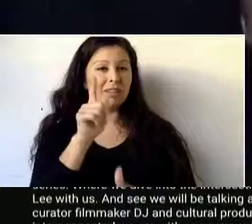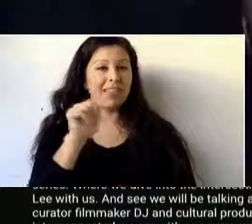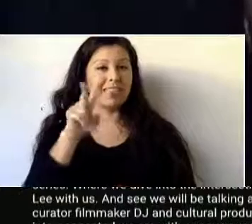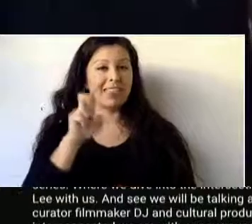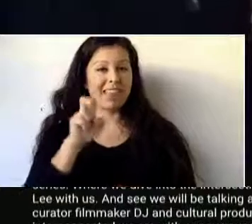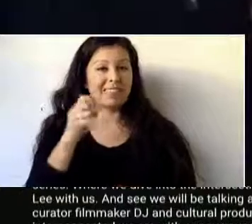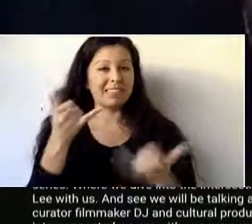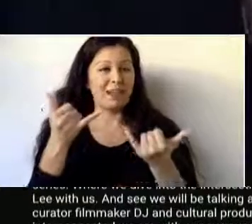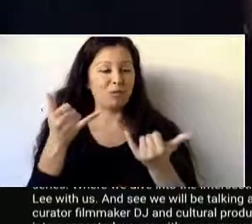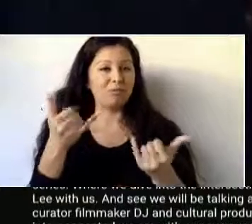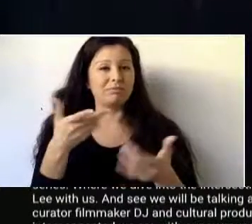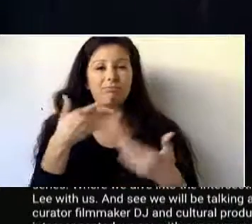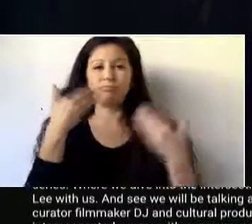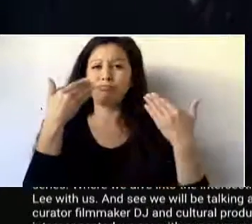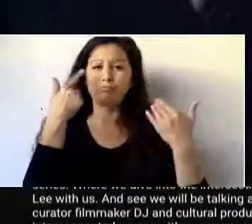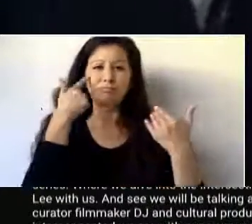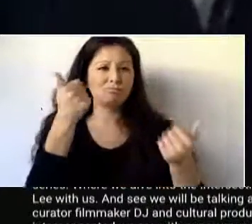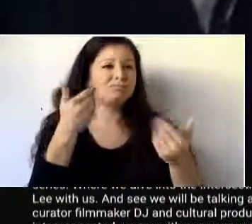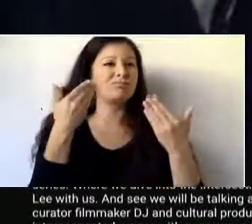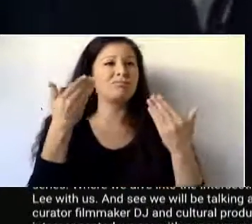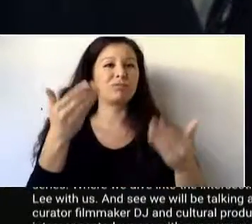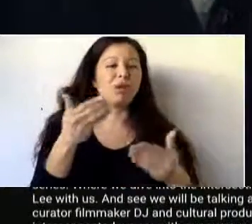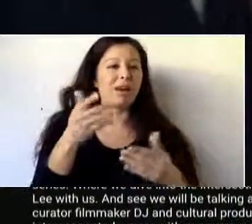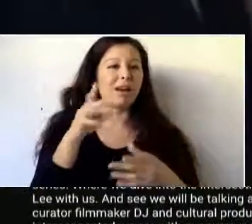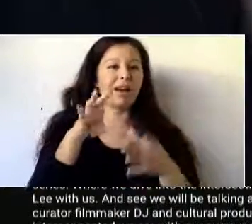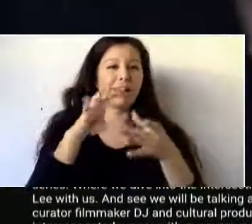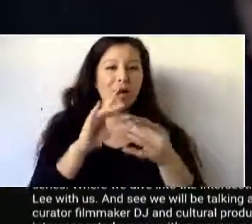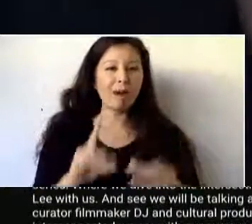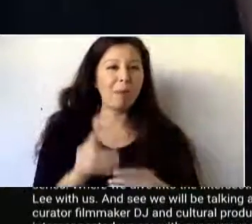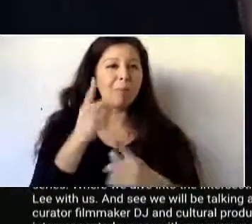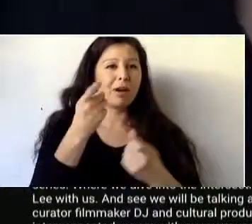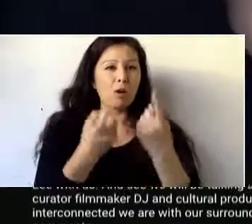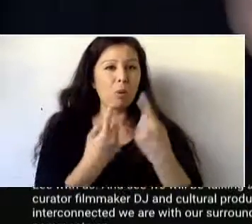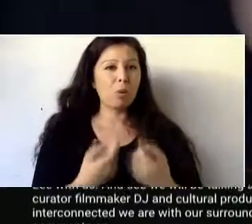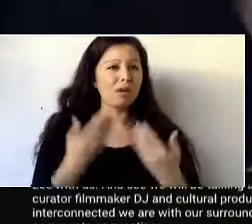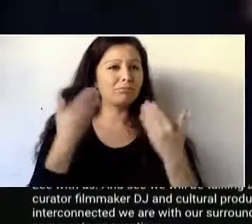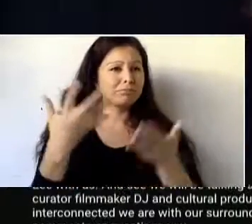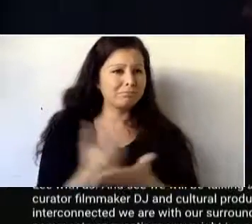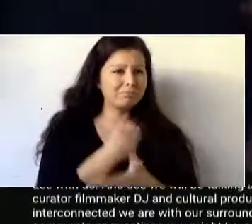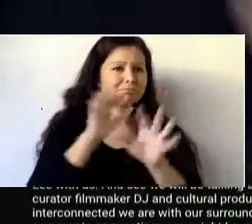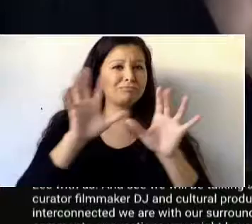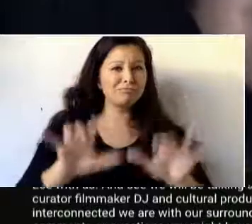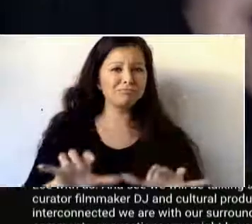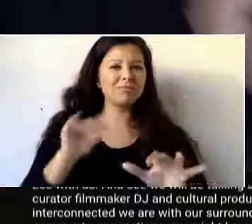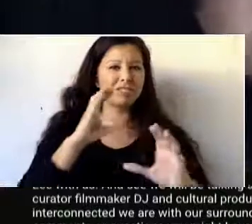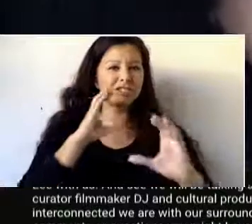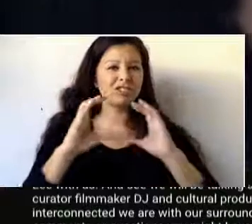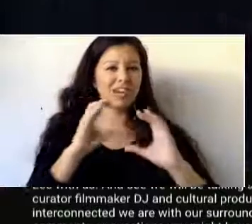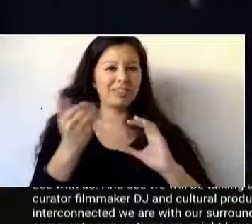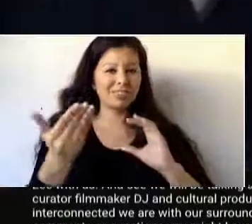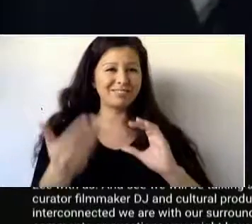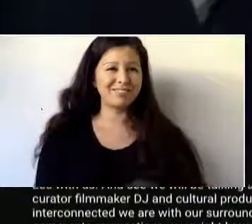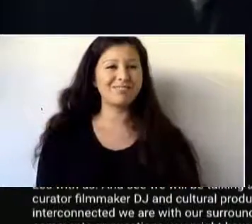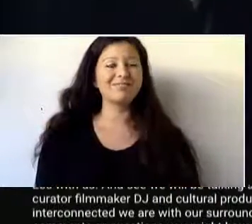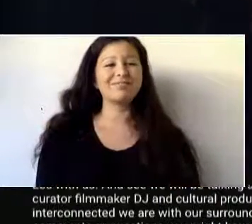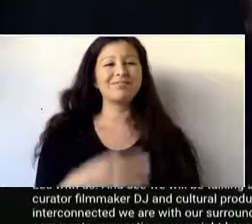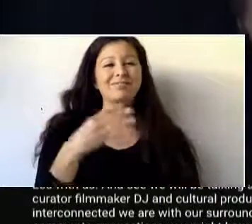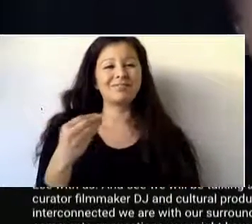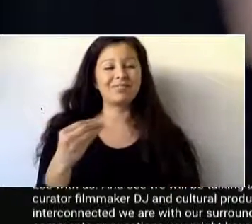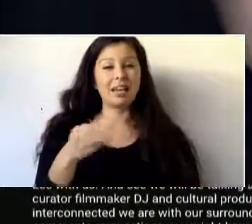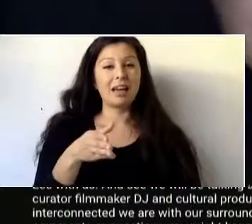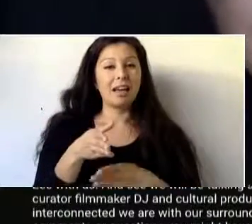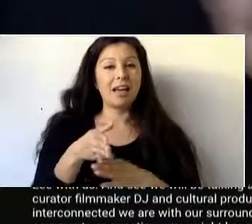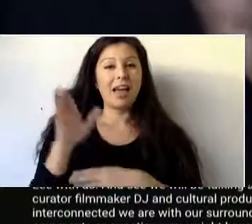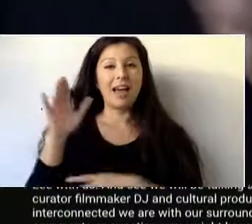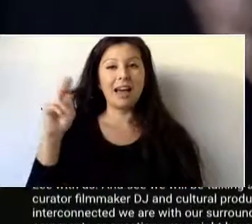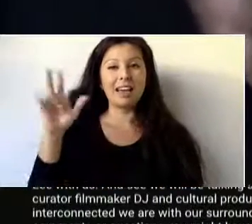us, feel free to drop any comments or questions you might have in the chat. And after